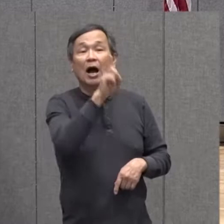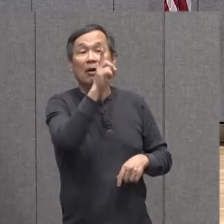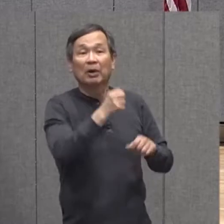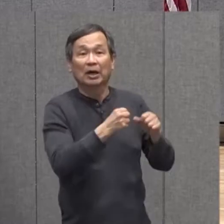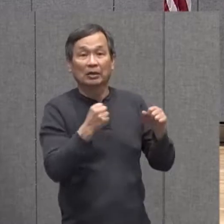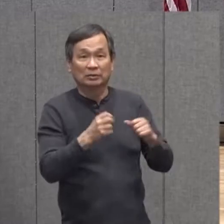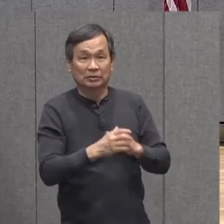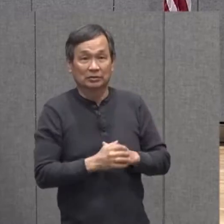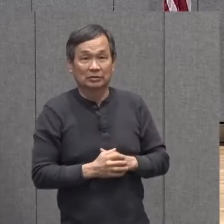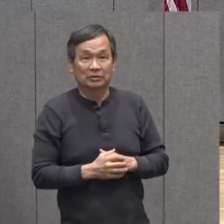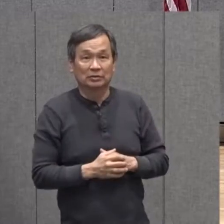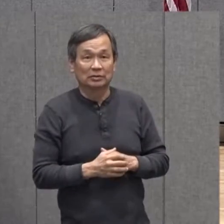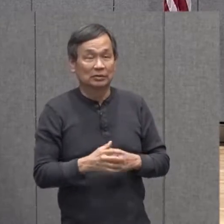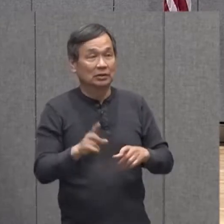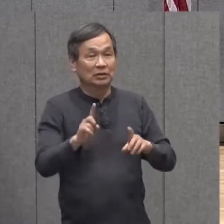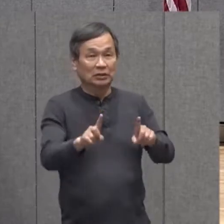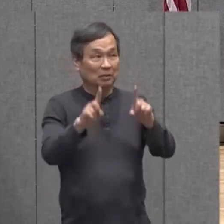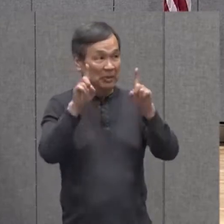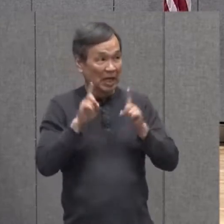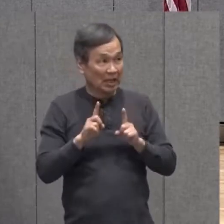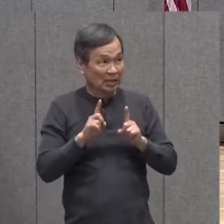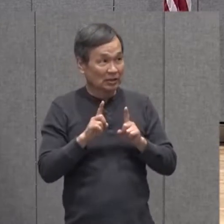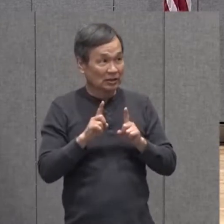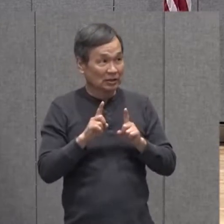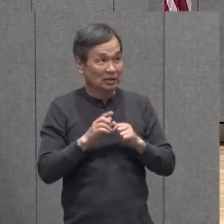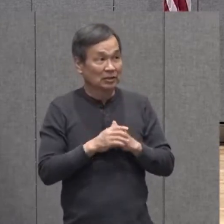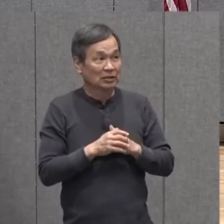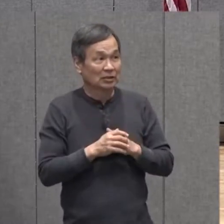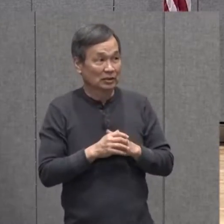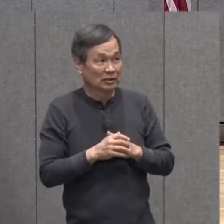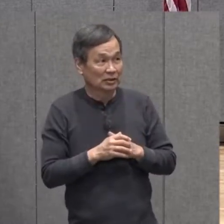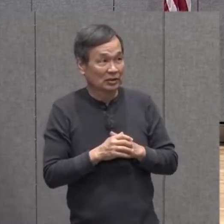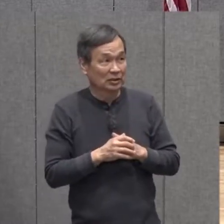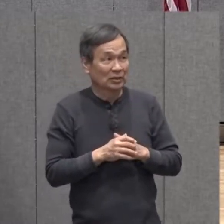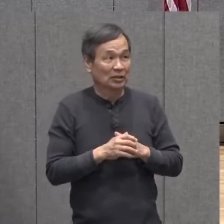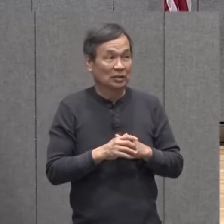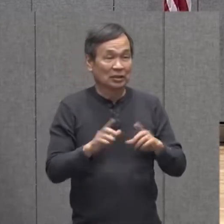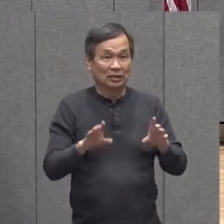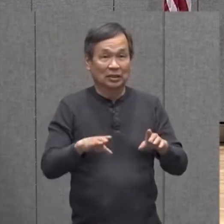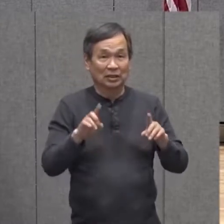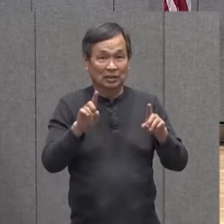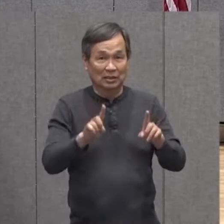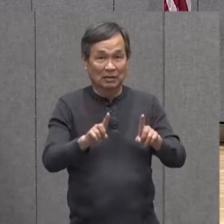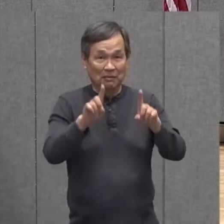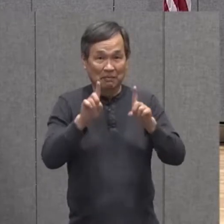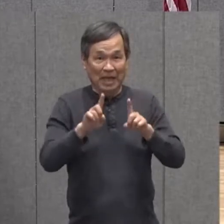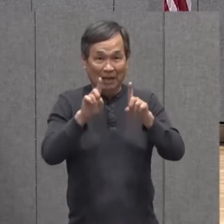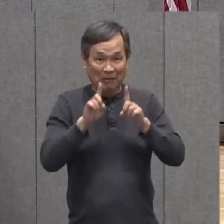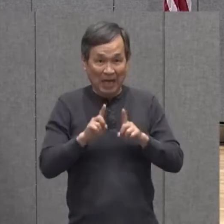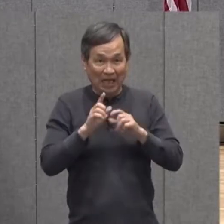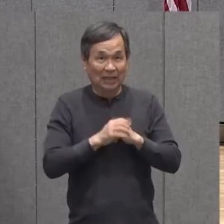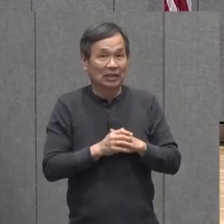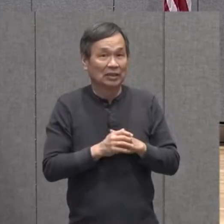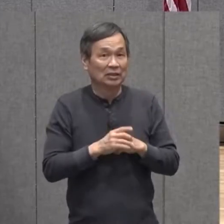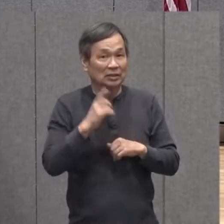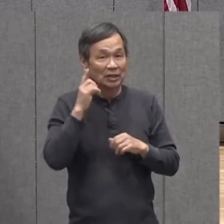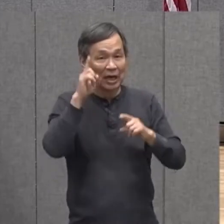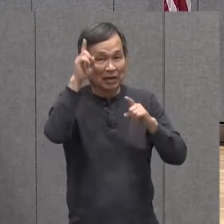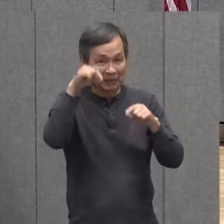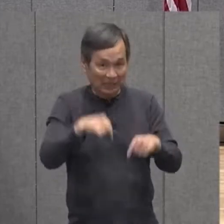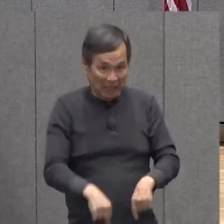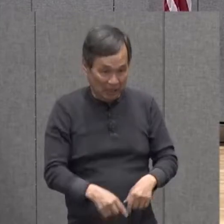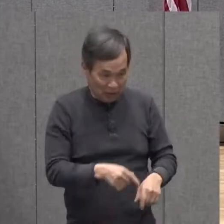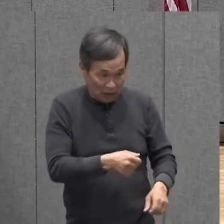Hacia arriba. crank it, jump back, Para crank atrás, it, crank vas. it, back, back, back, back. And then we do it again. Up,